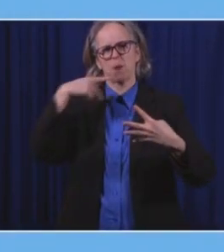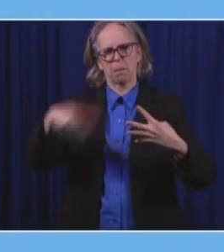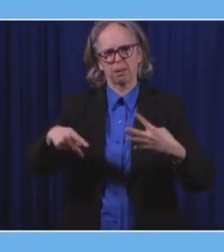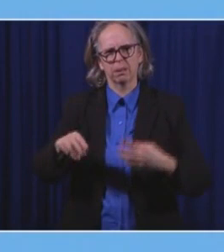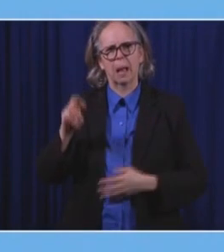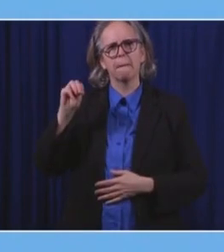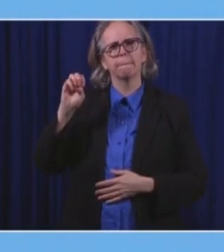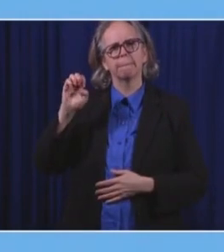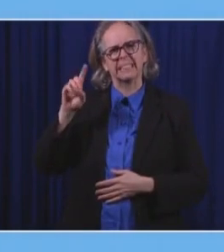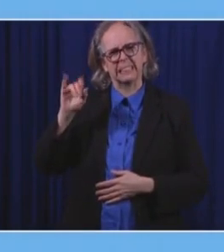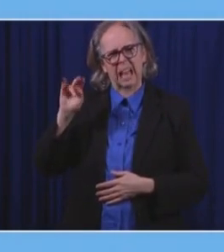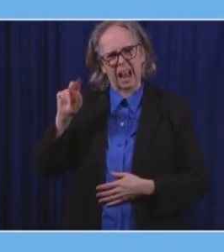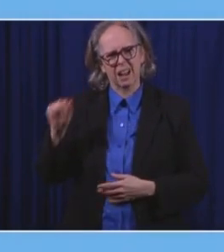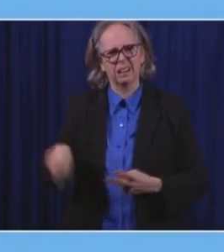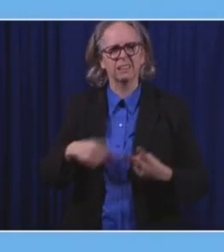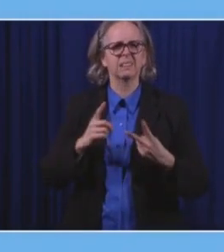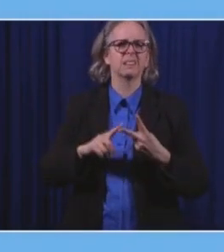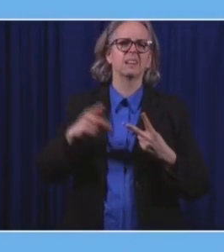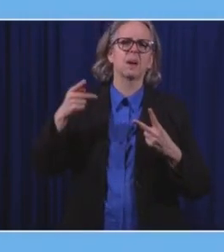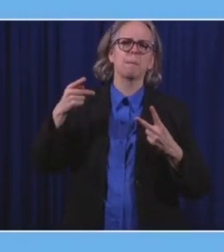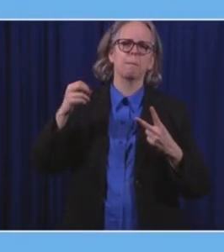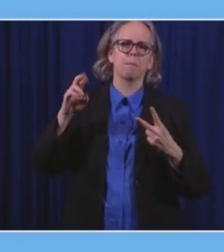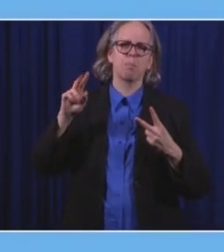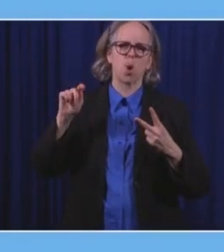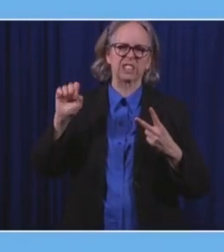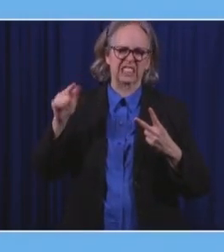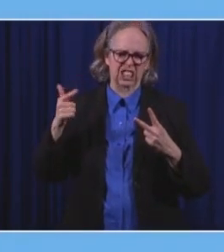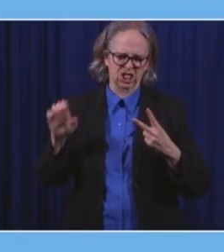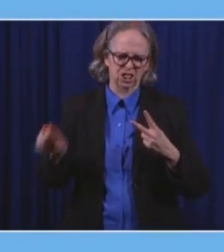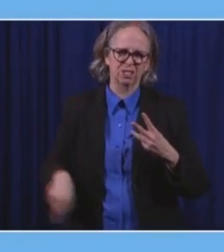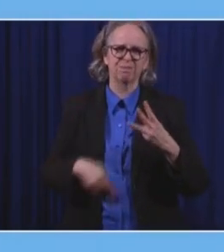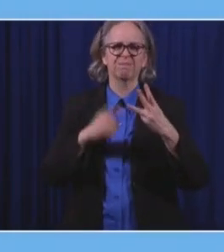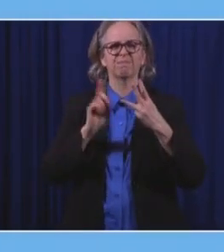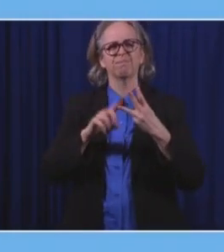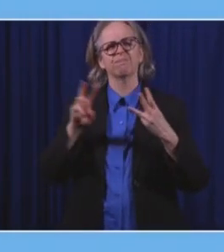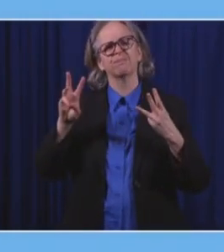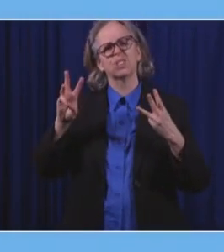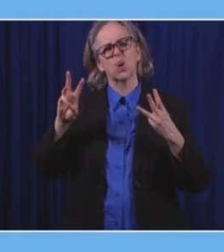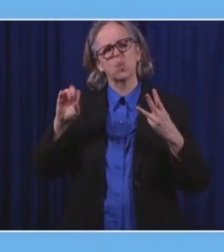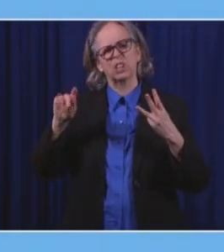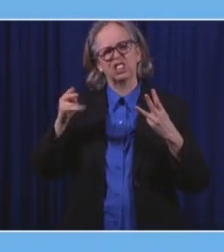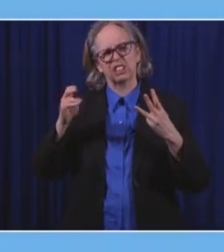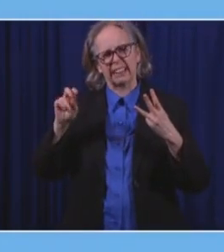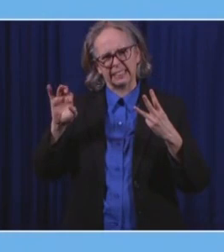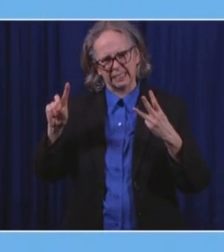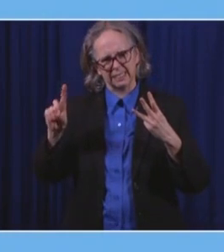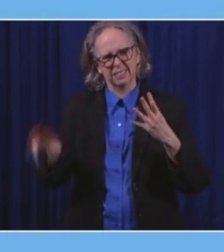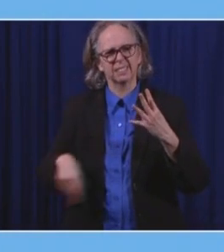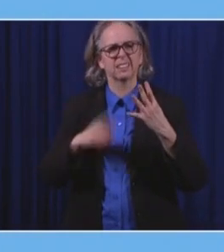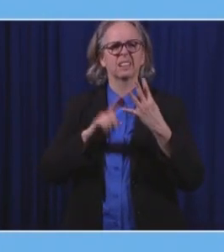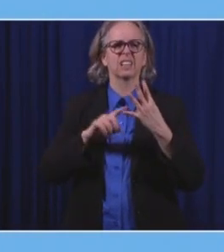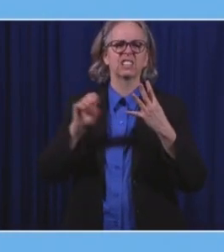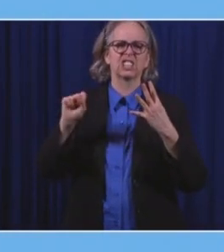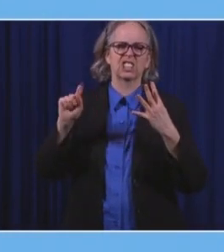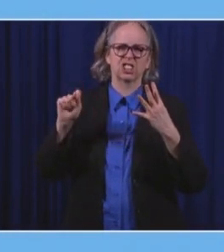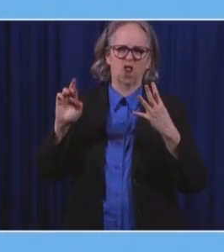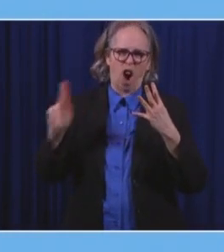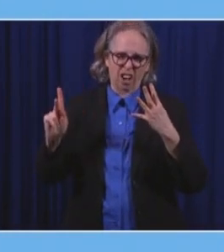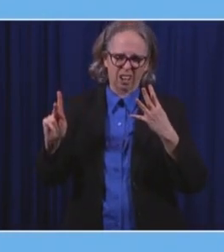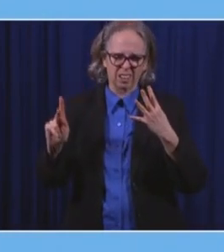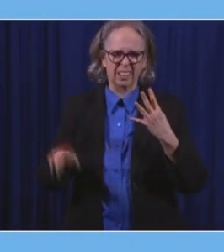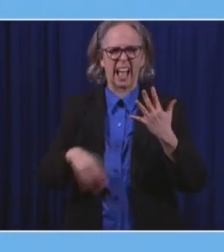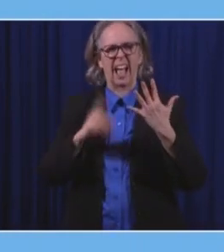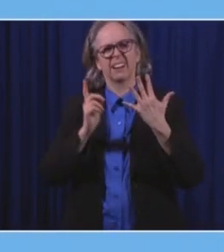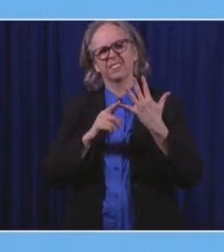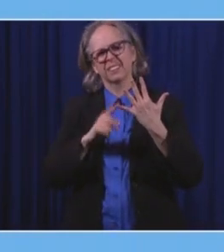Portage, Richland, Stark, and Summit. There are 2 new counties on the watch list. Those are Ashland and Guernsey.